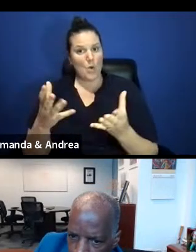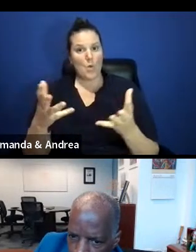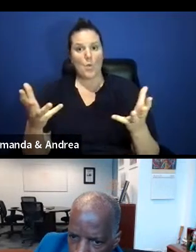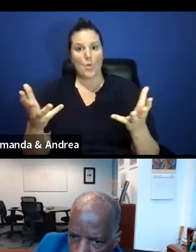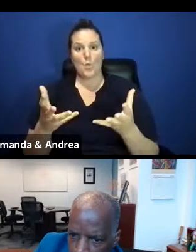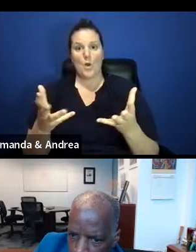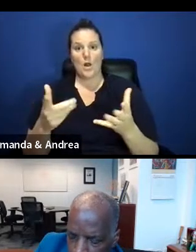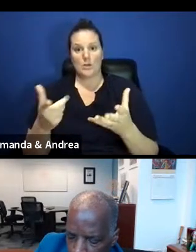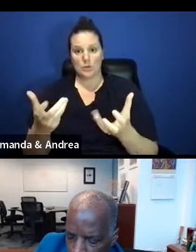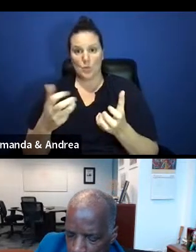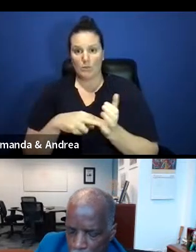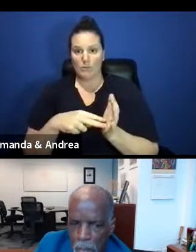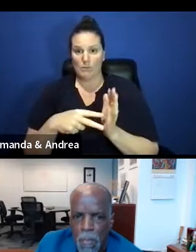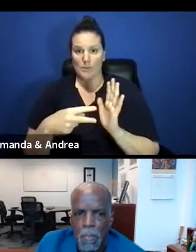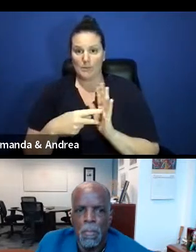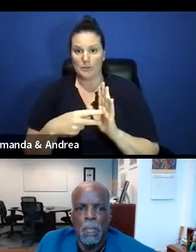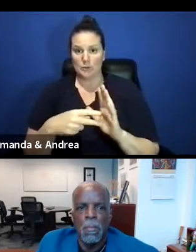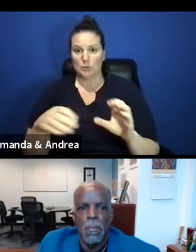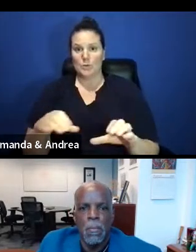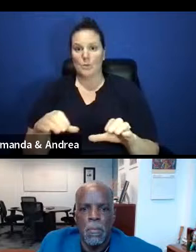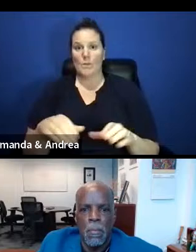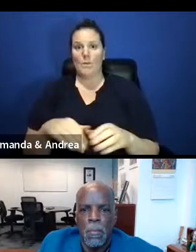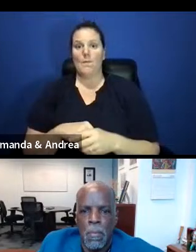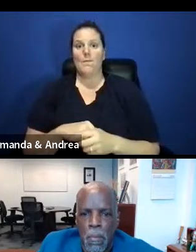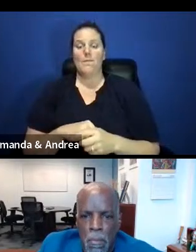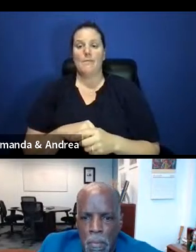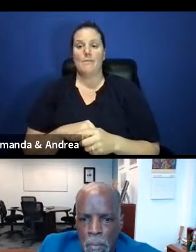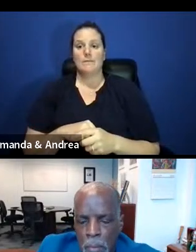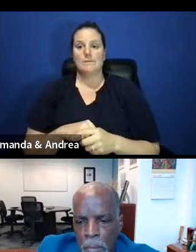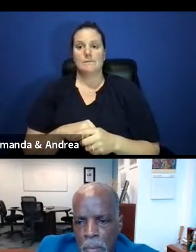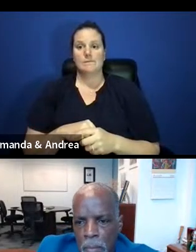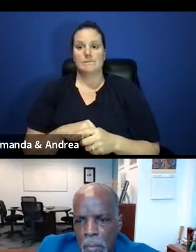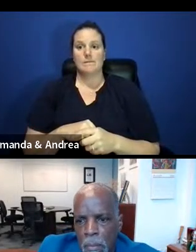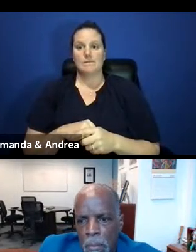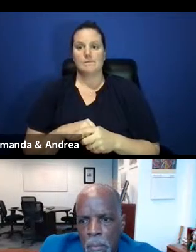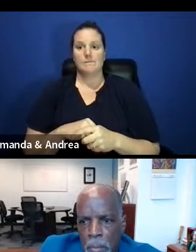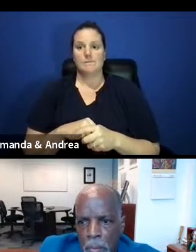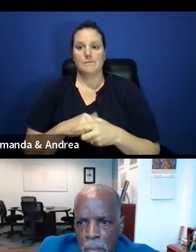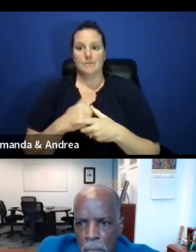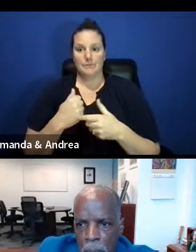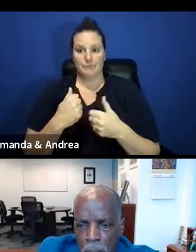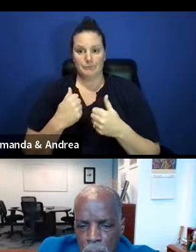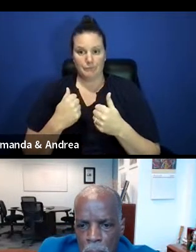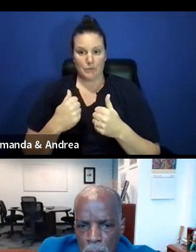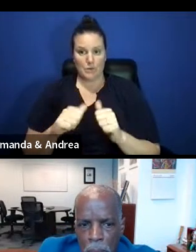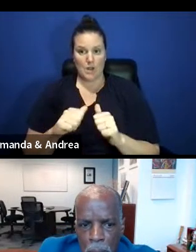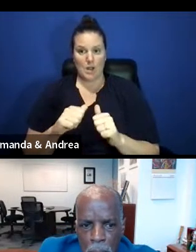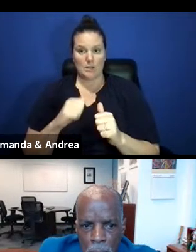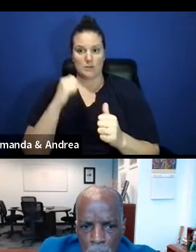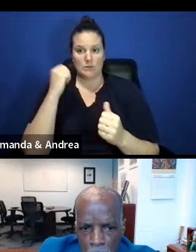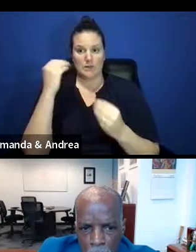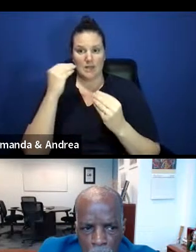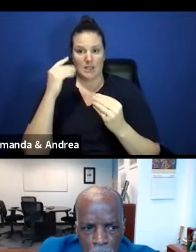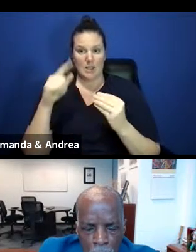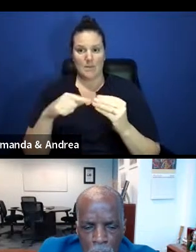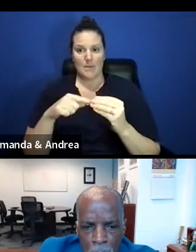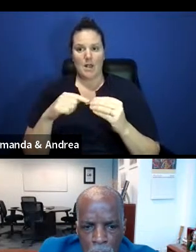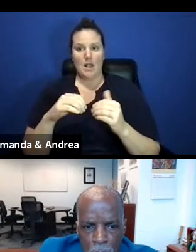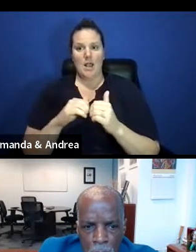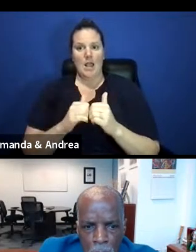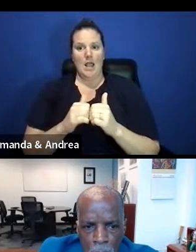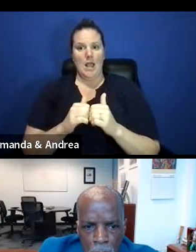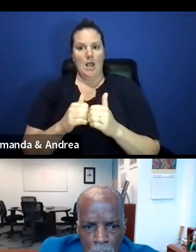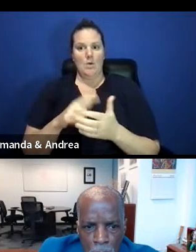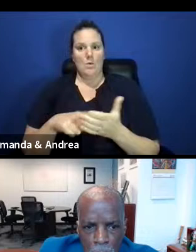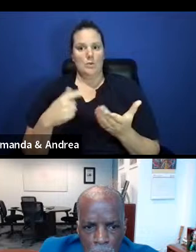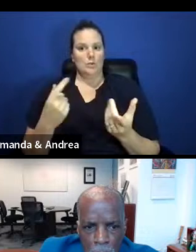that you're intending to do, and then try to think about how what we